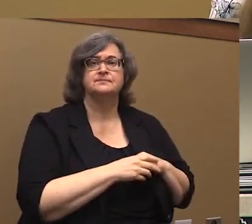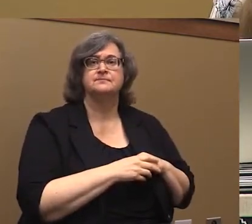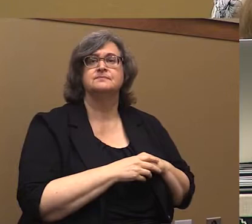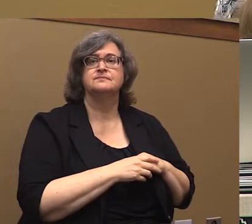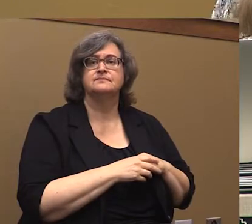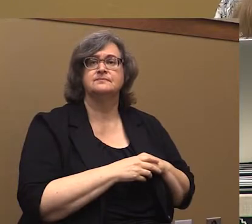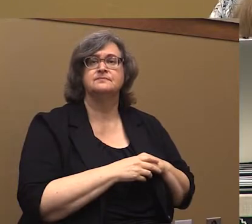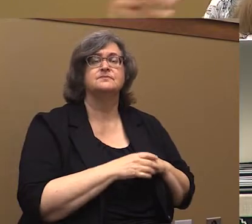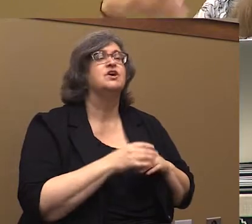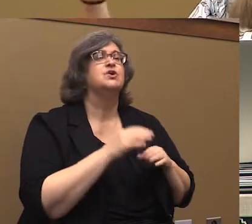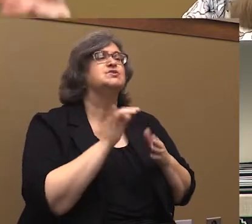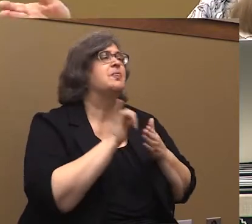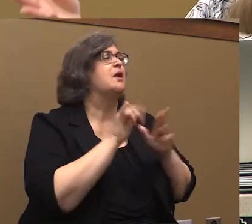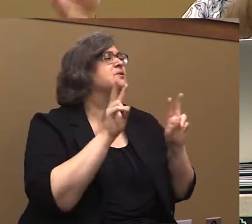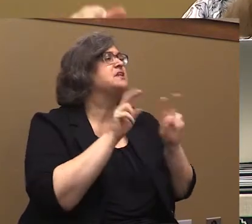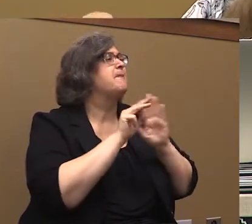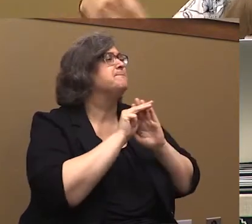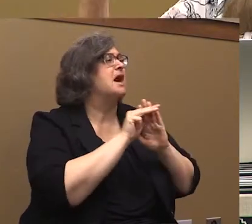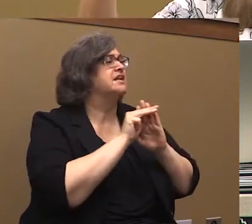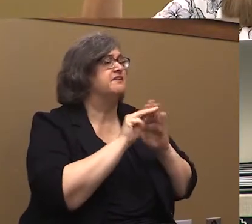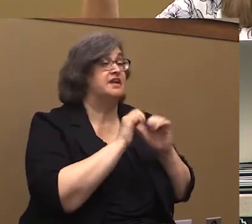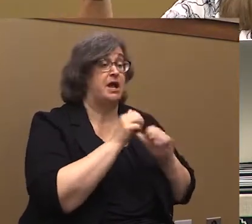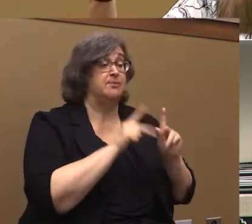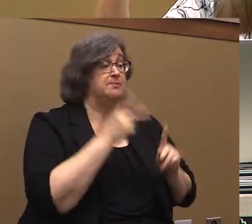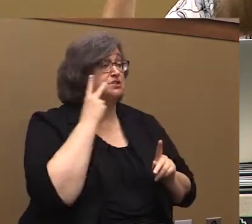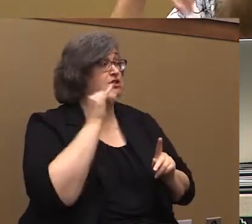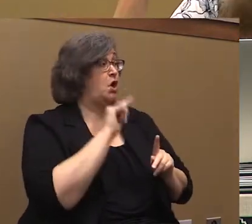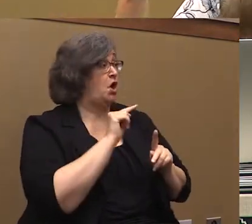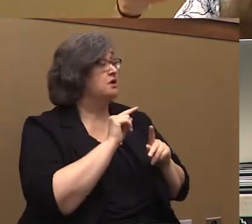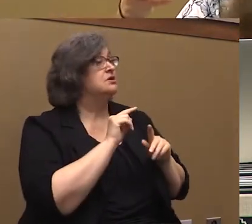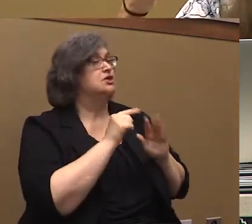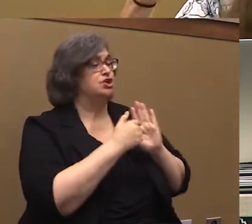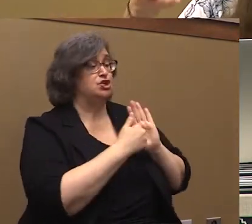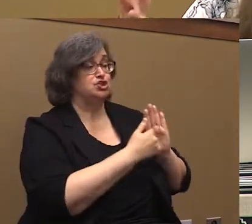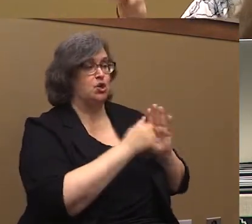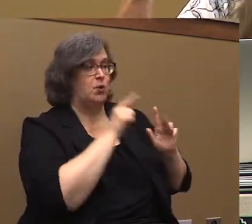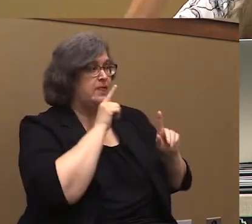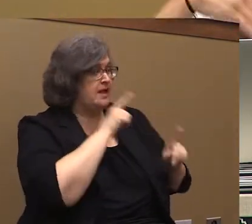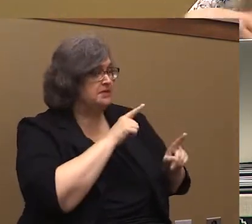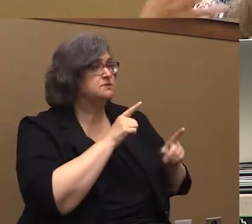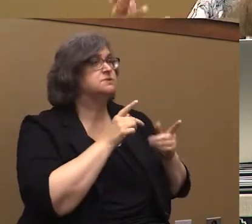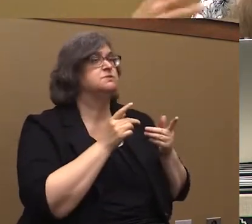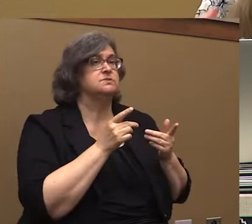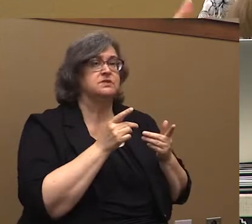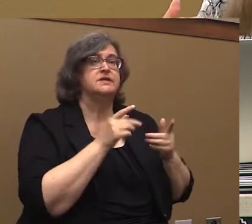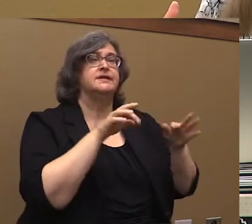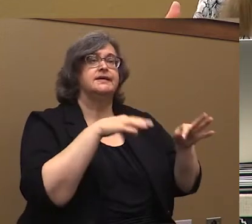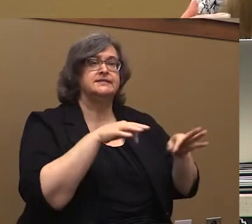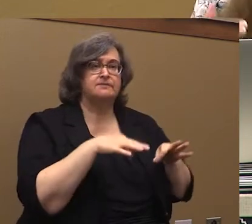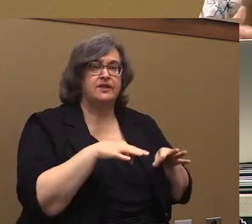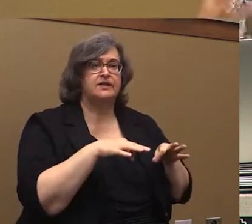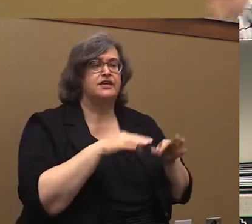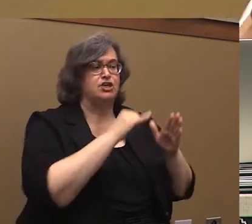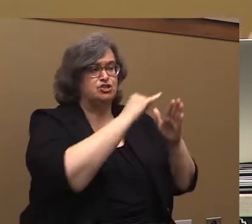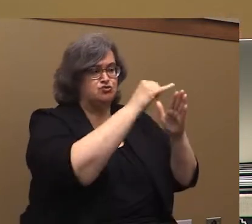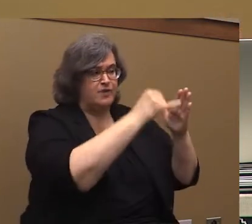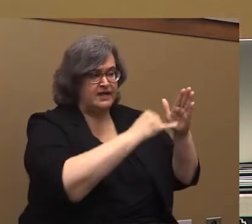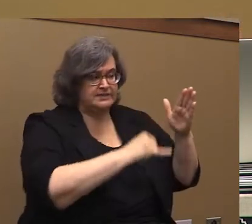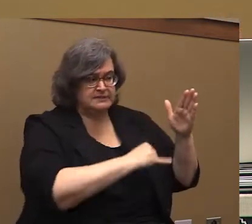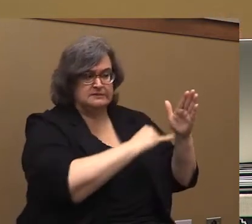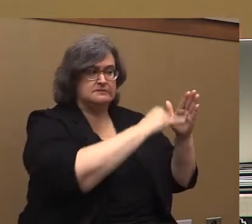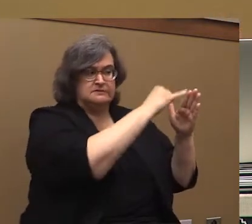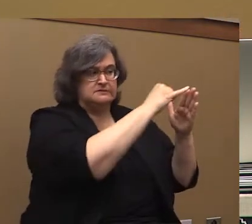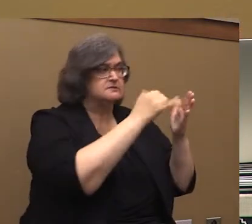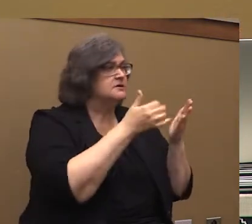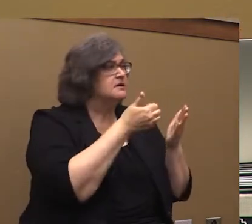we had kind of modeling of how people saw it. You showed them the answer and explained it, traced